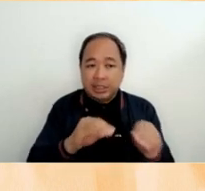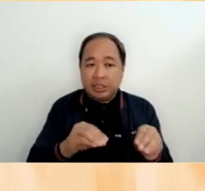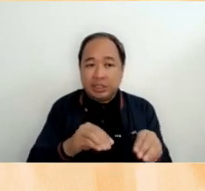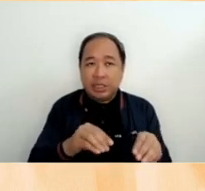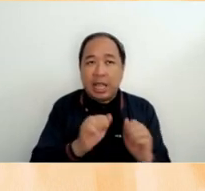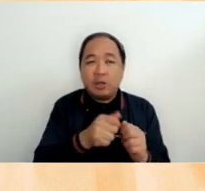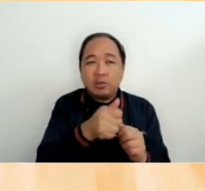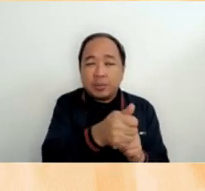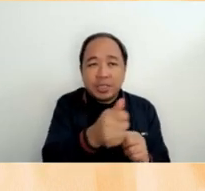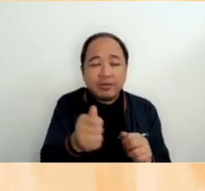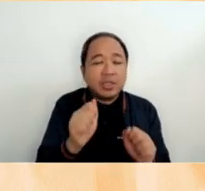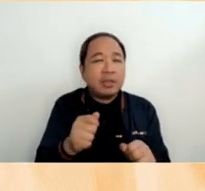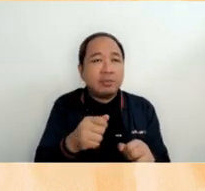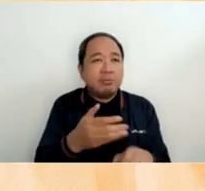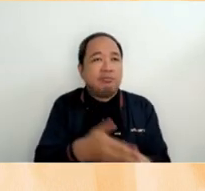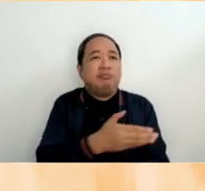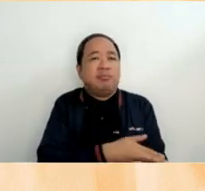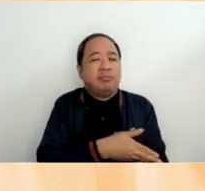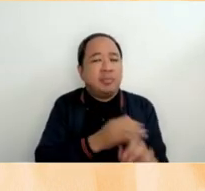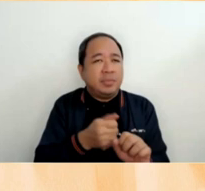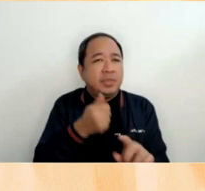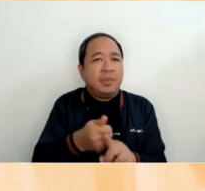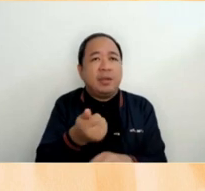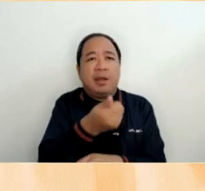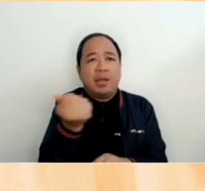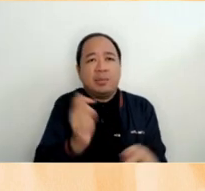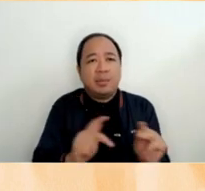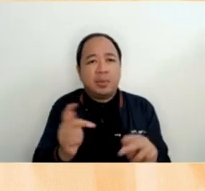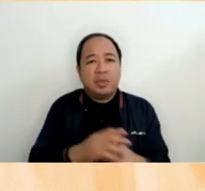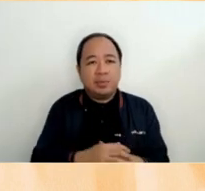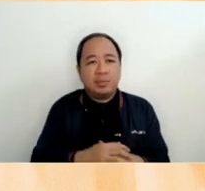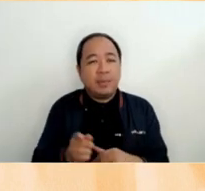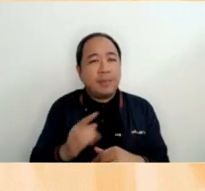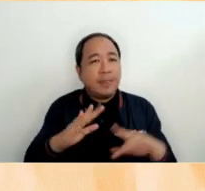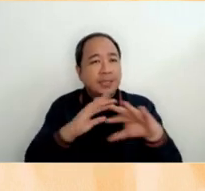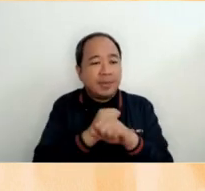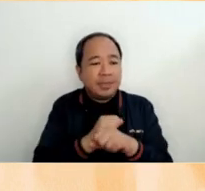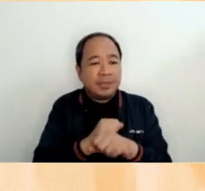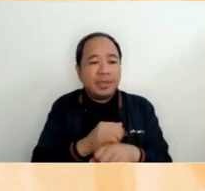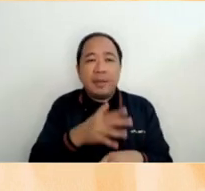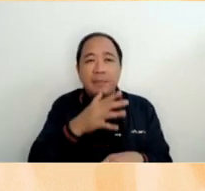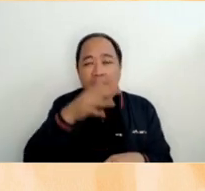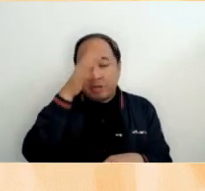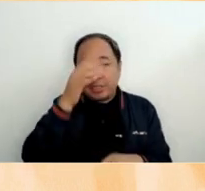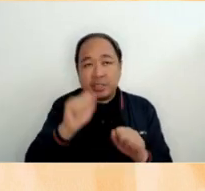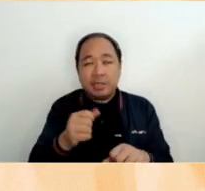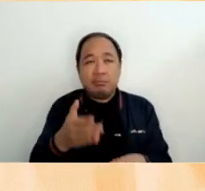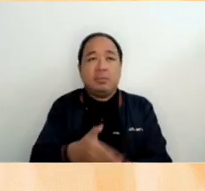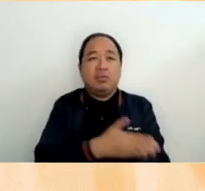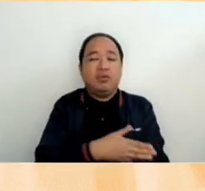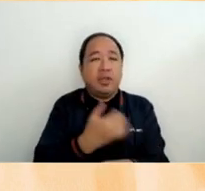themselves. So, as summary, parents can build resilience in their children